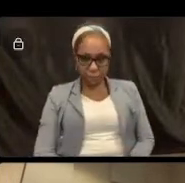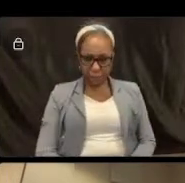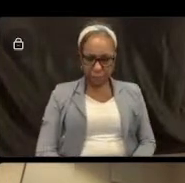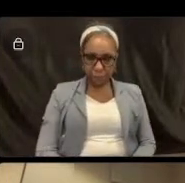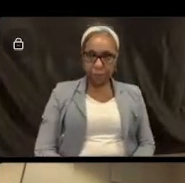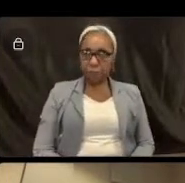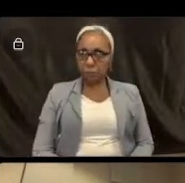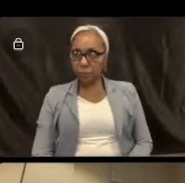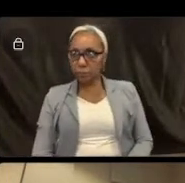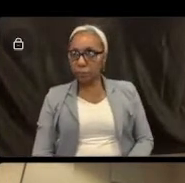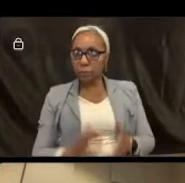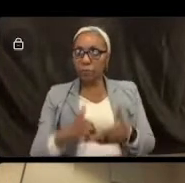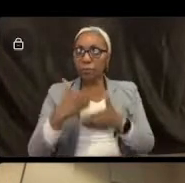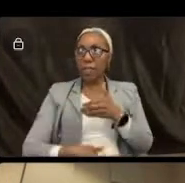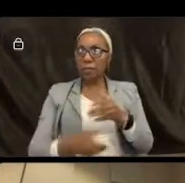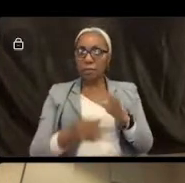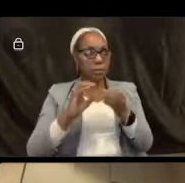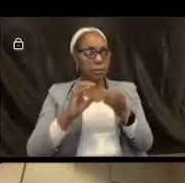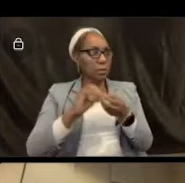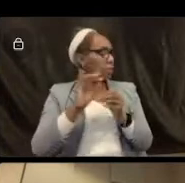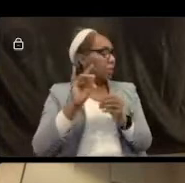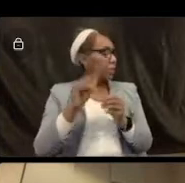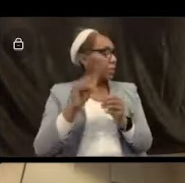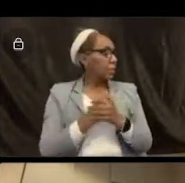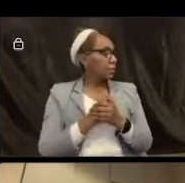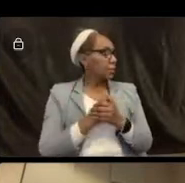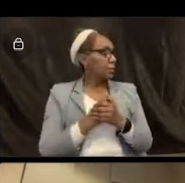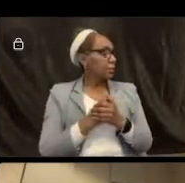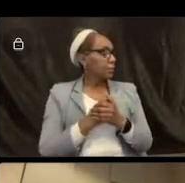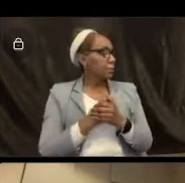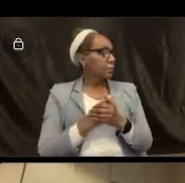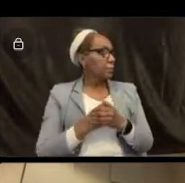Move to the next item, 18.